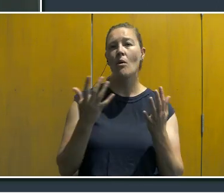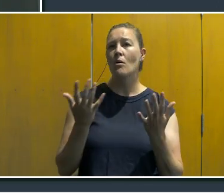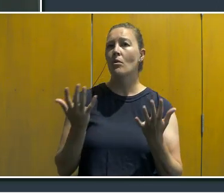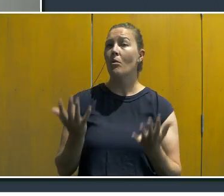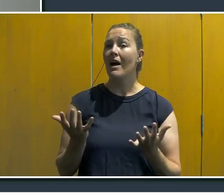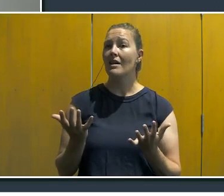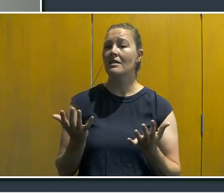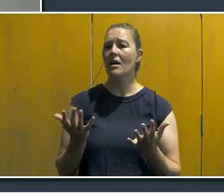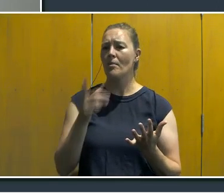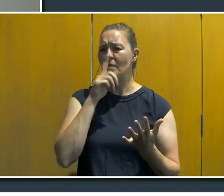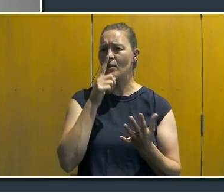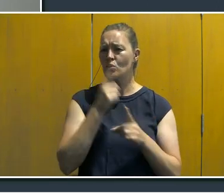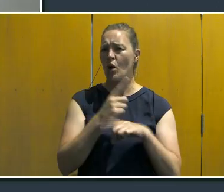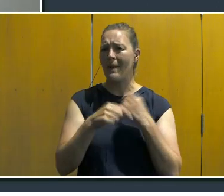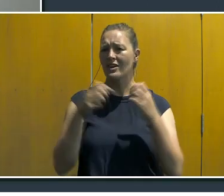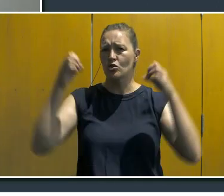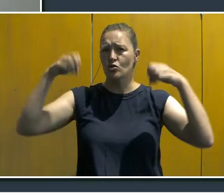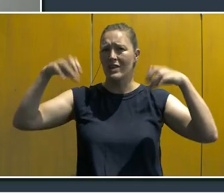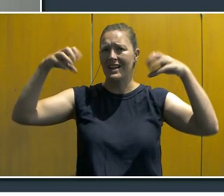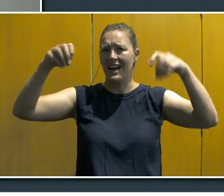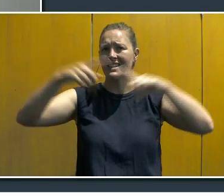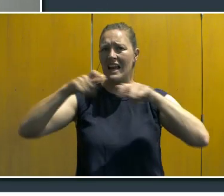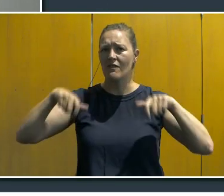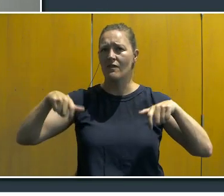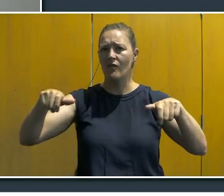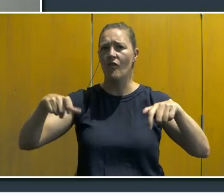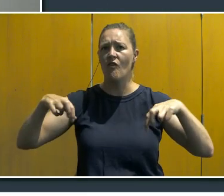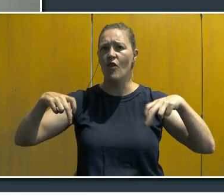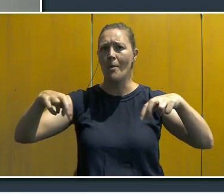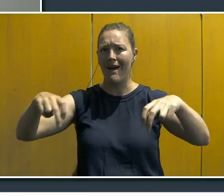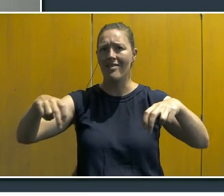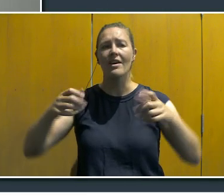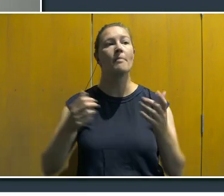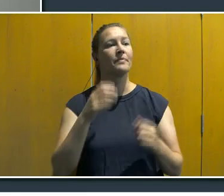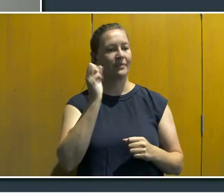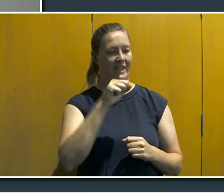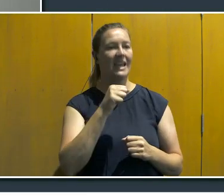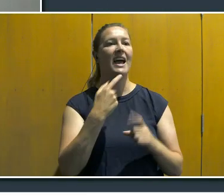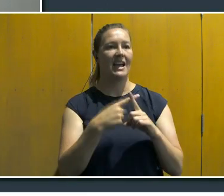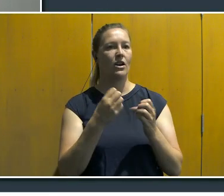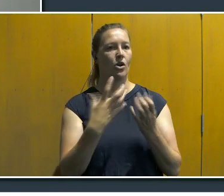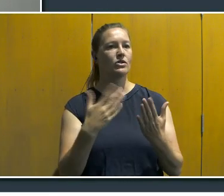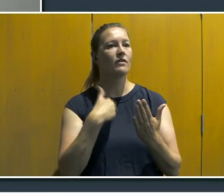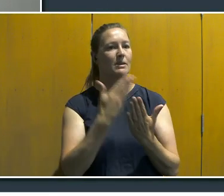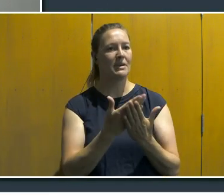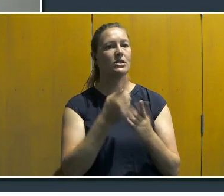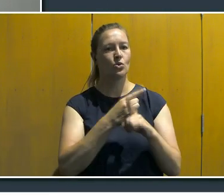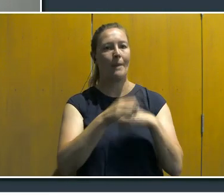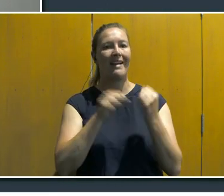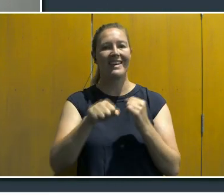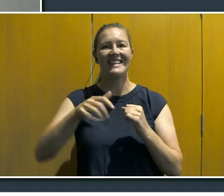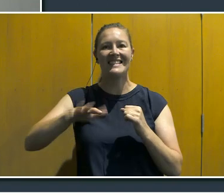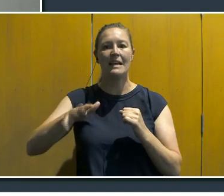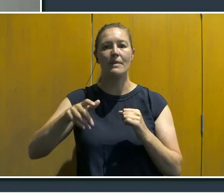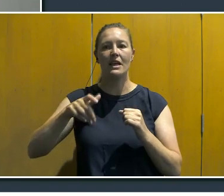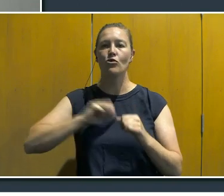about street lights and footpaths. And we have had a lot of submitters commenting that in their semi-rural properties